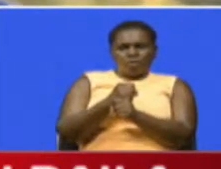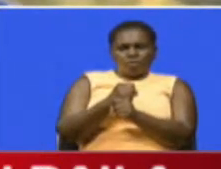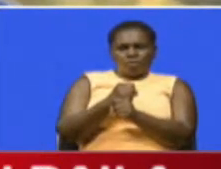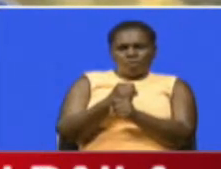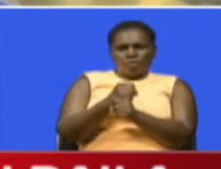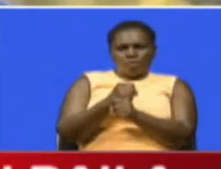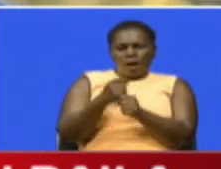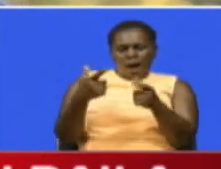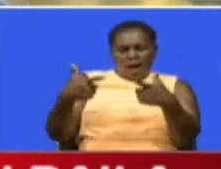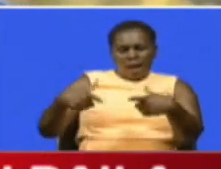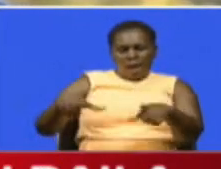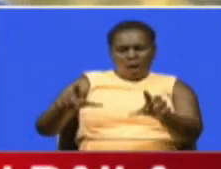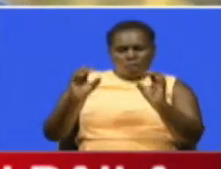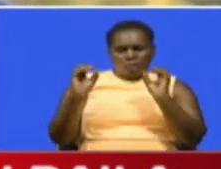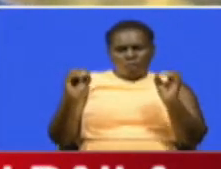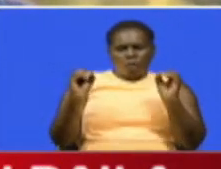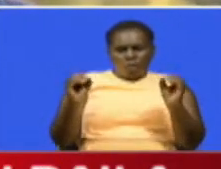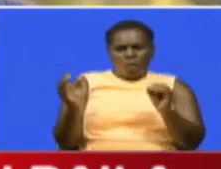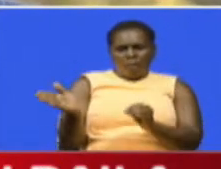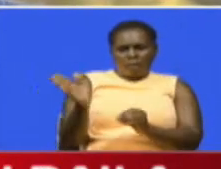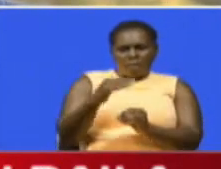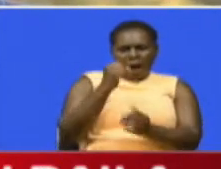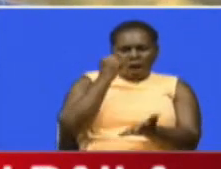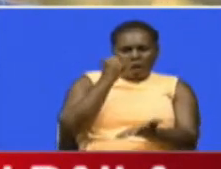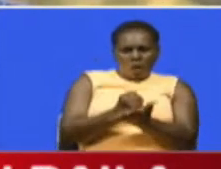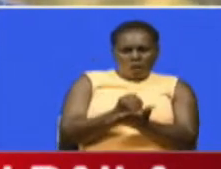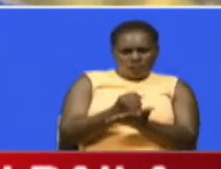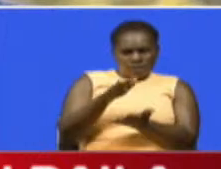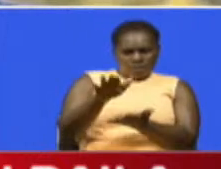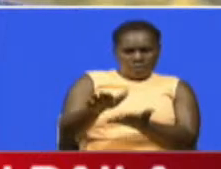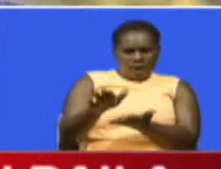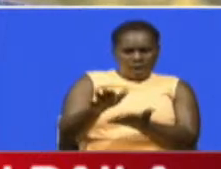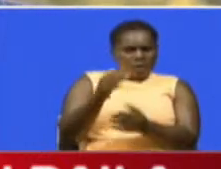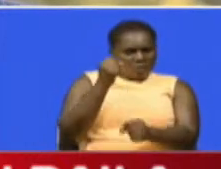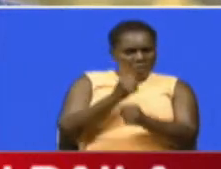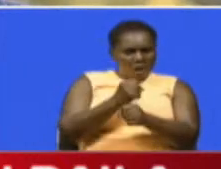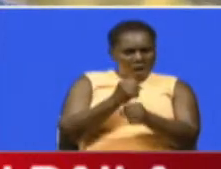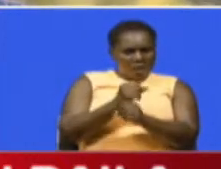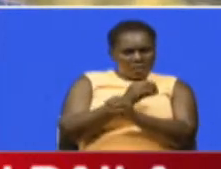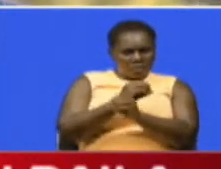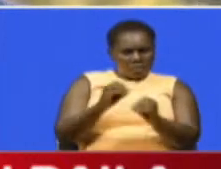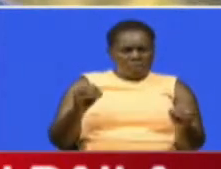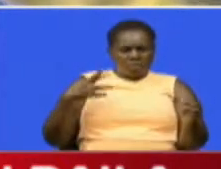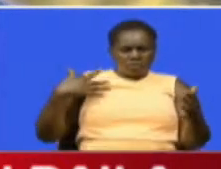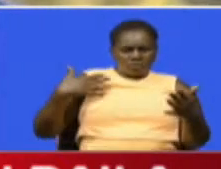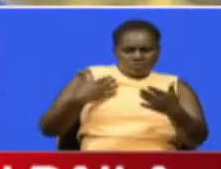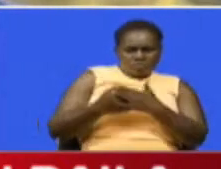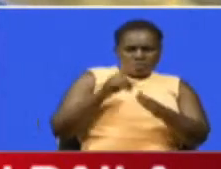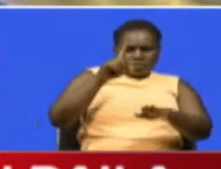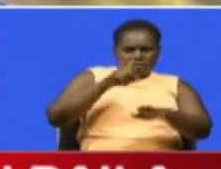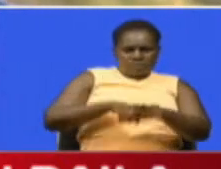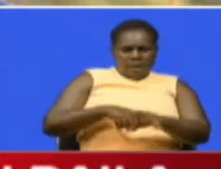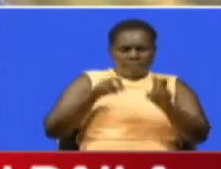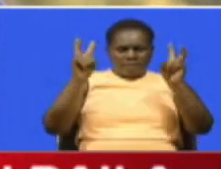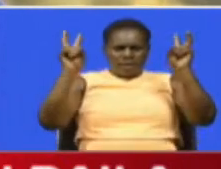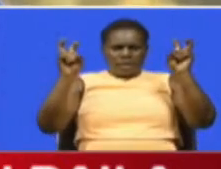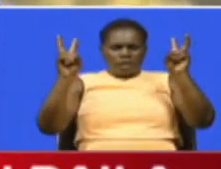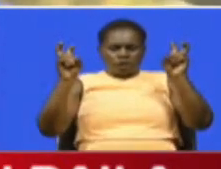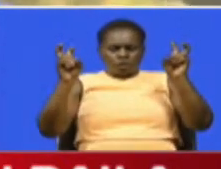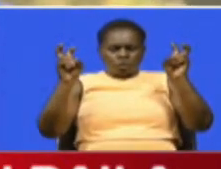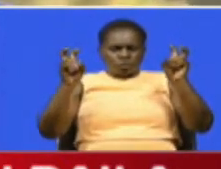that person is not allowed to go back to his desk office to work until the matter has